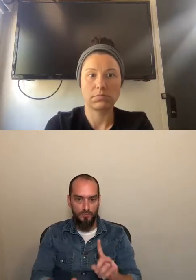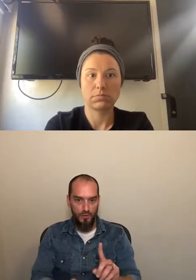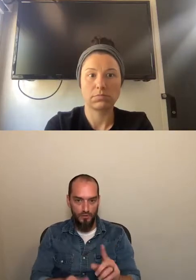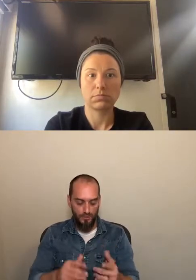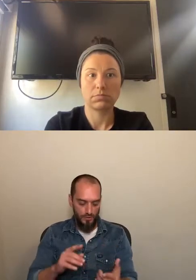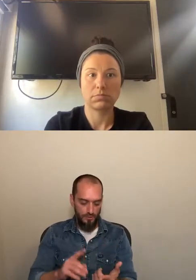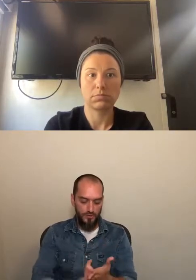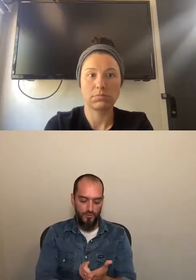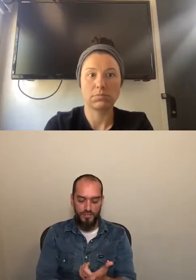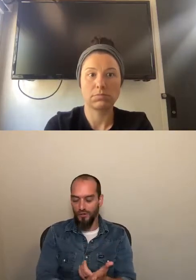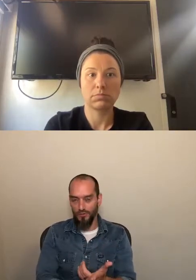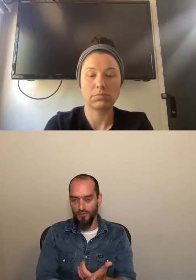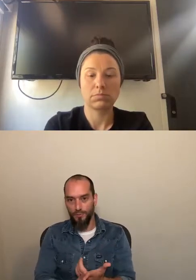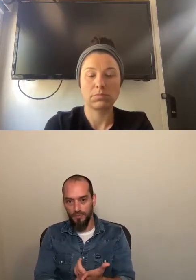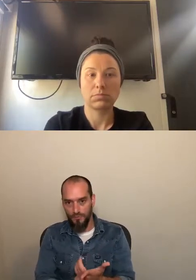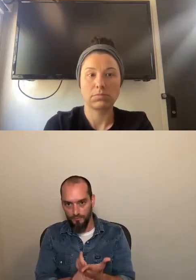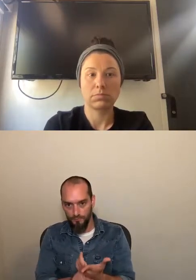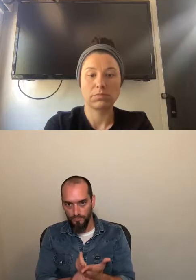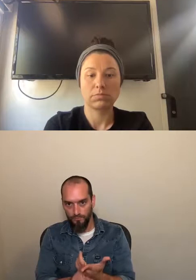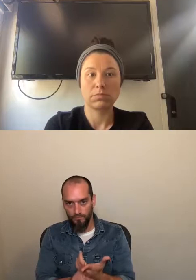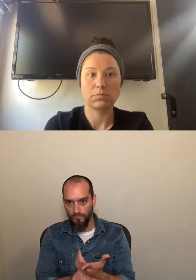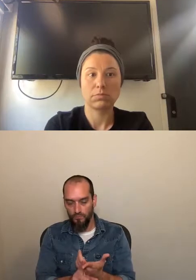I use smoke. I use a device called a smoke pencil.